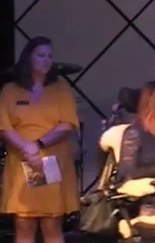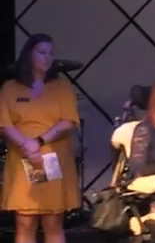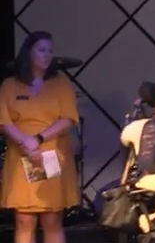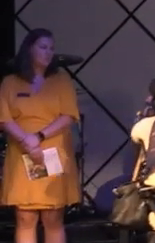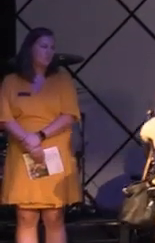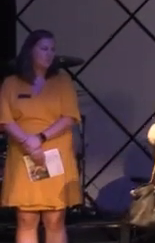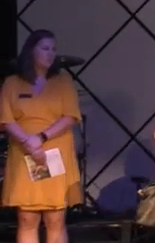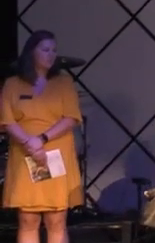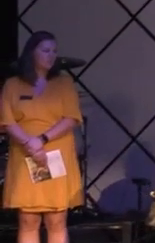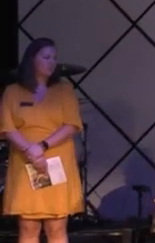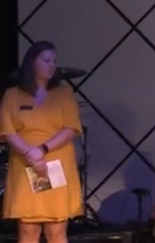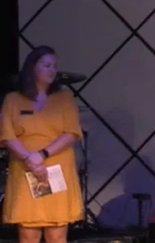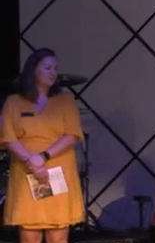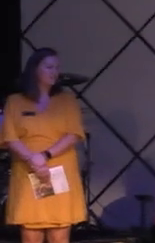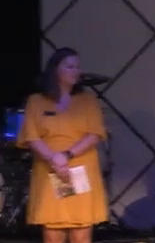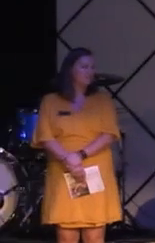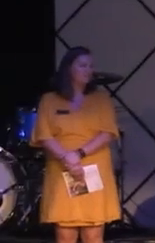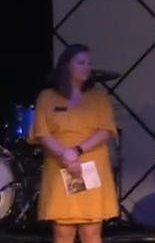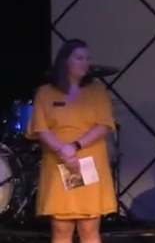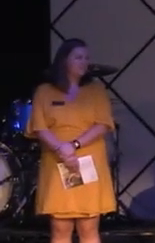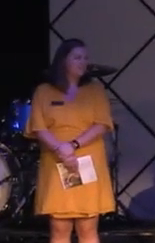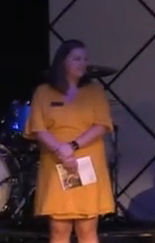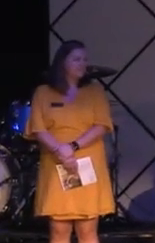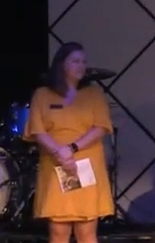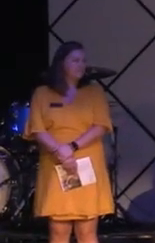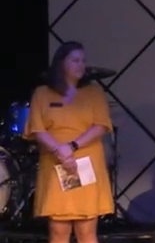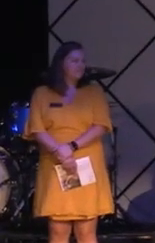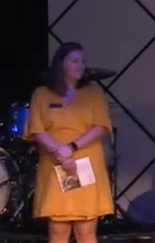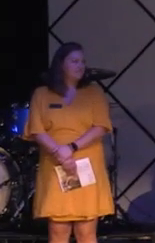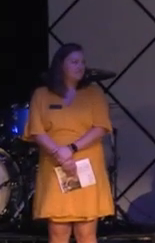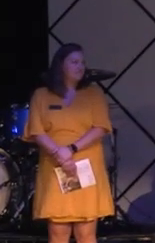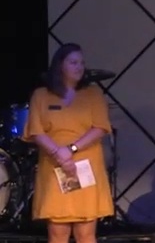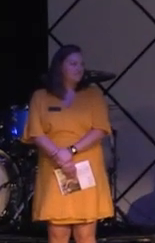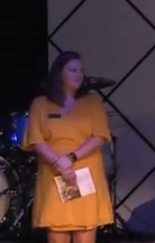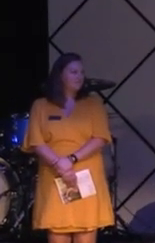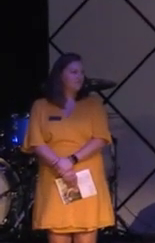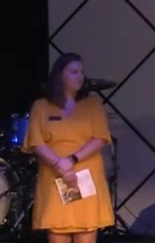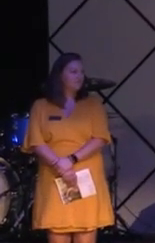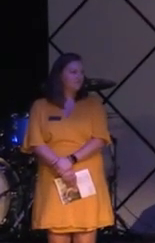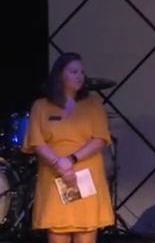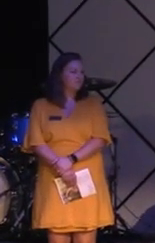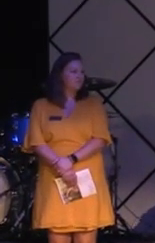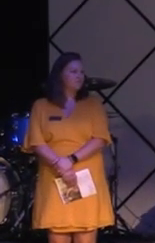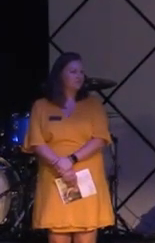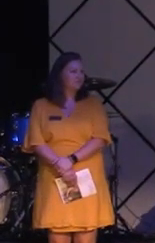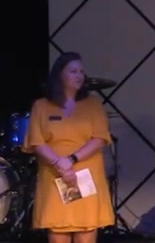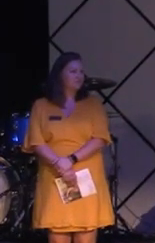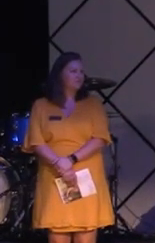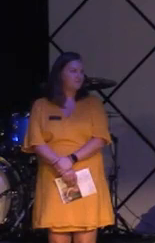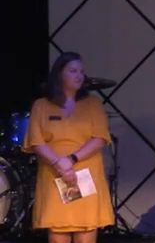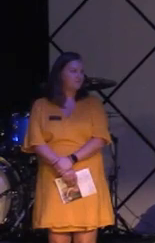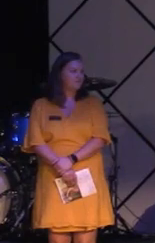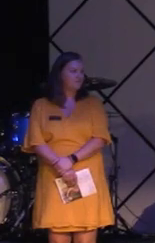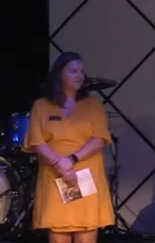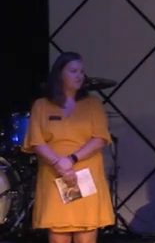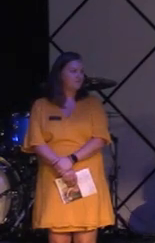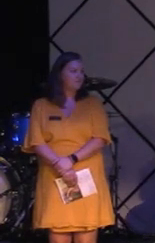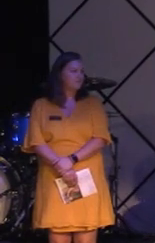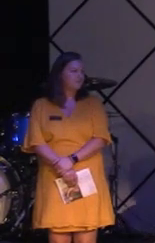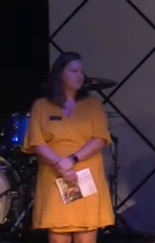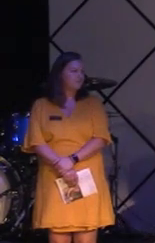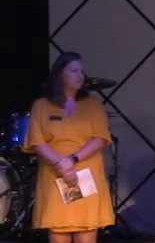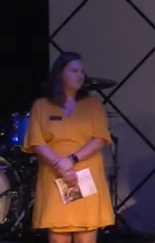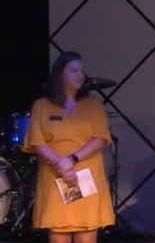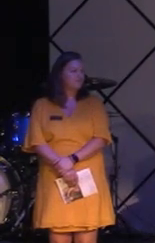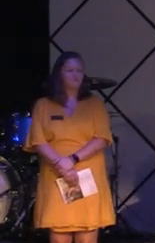Tiffany has been placed with successor service dog B the Second, a female Labrador Retriever. Tiffany has been a member of our